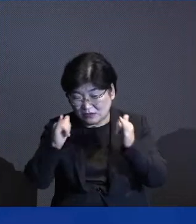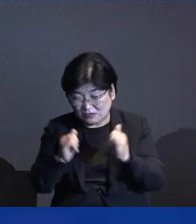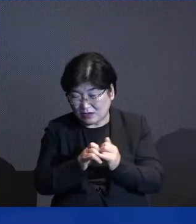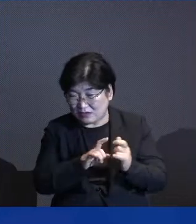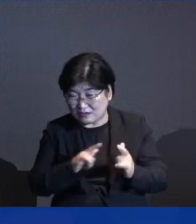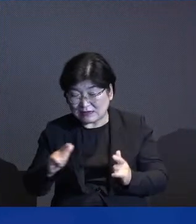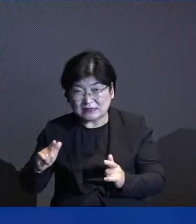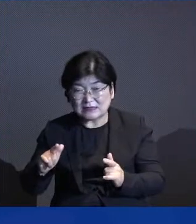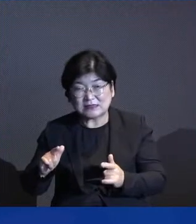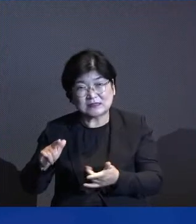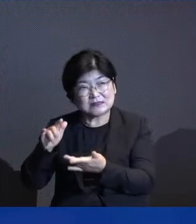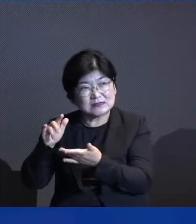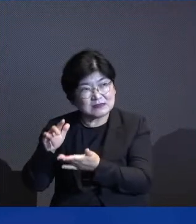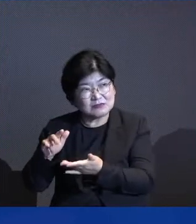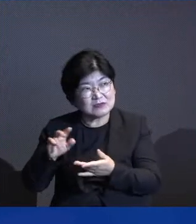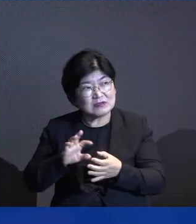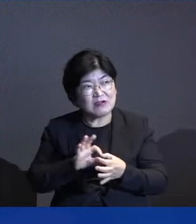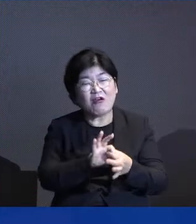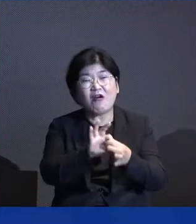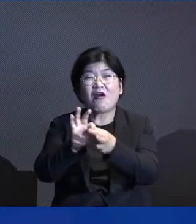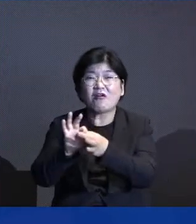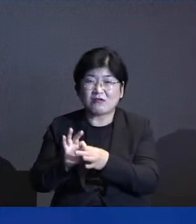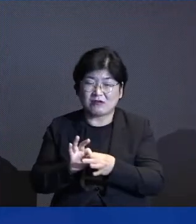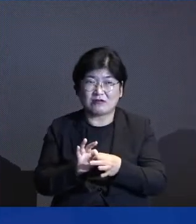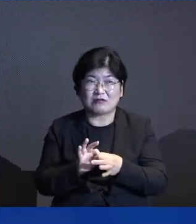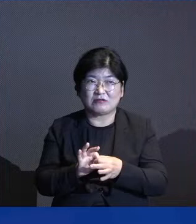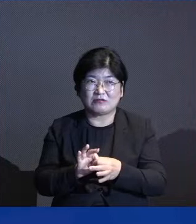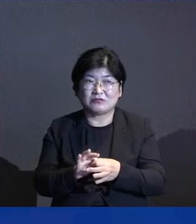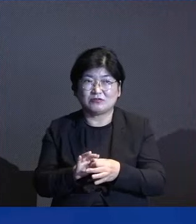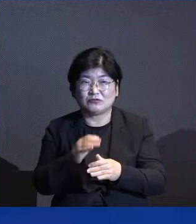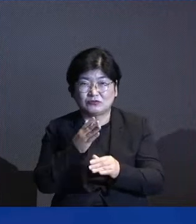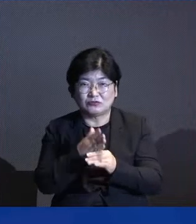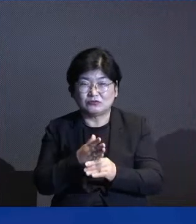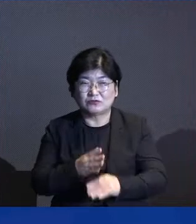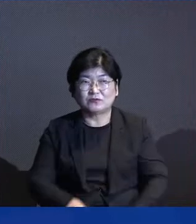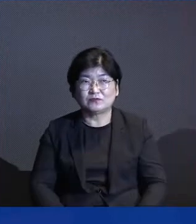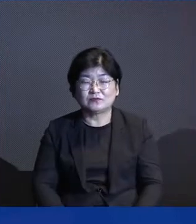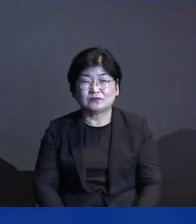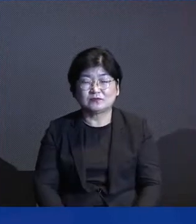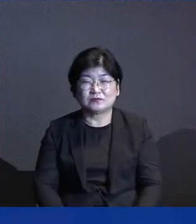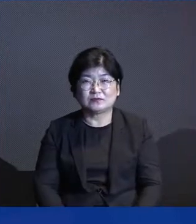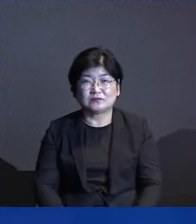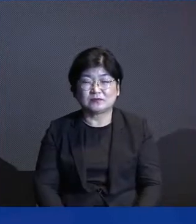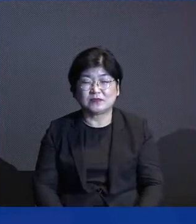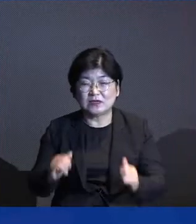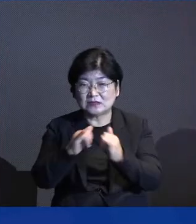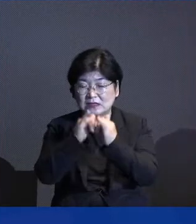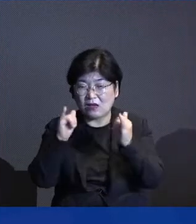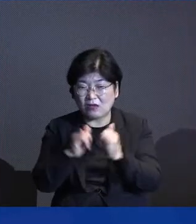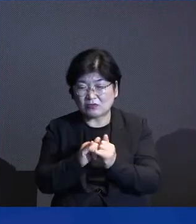of the clients, the risk of social isolation, suicide, and solitary death